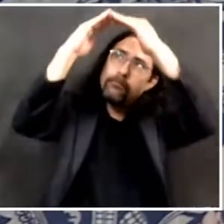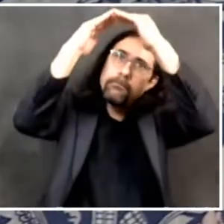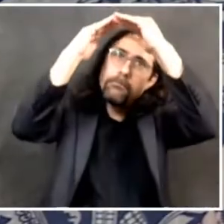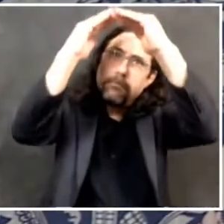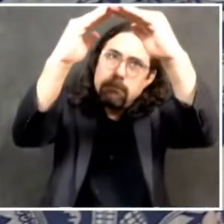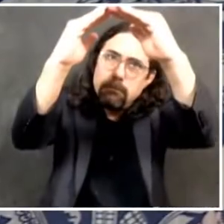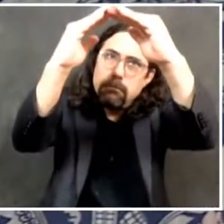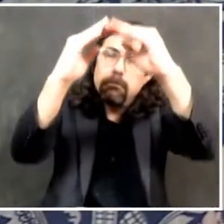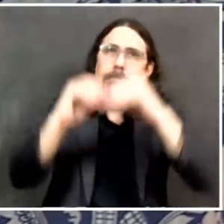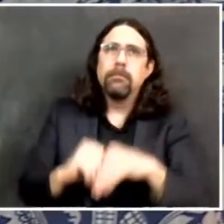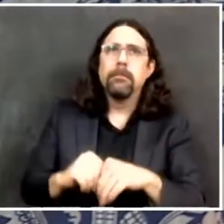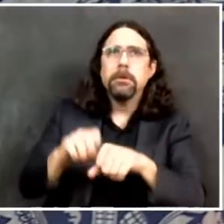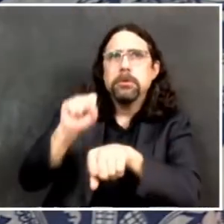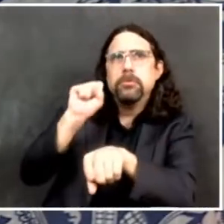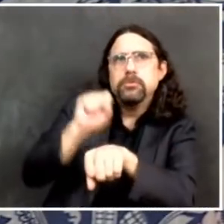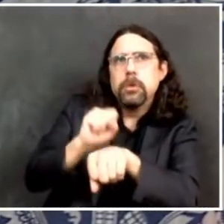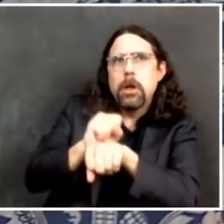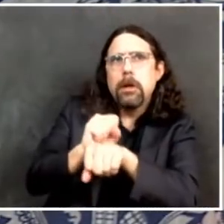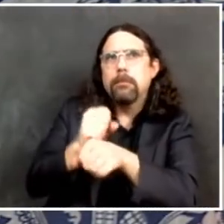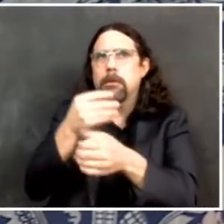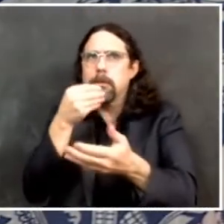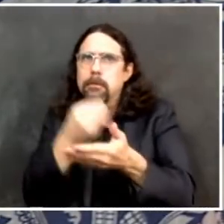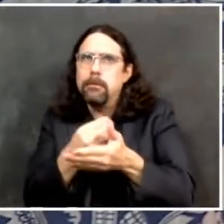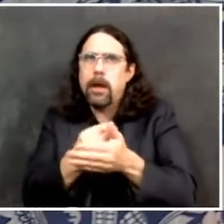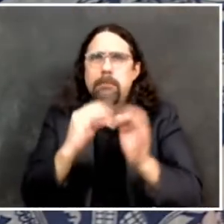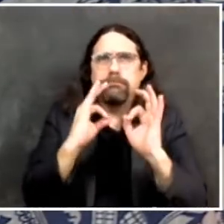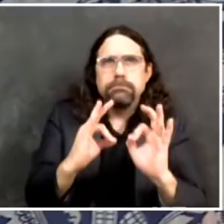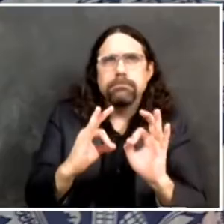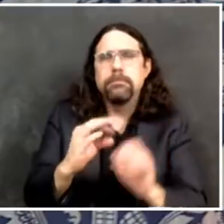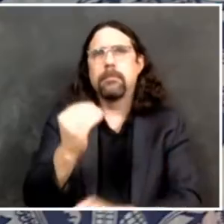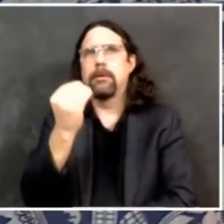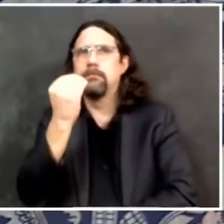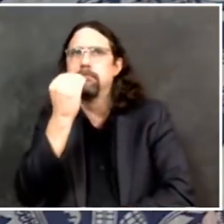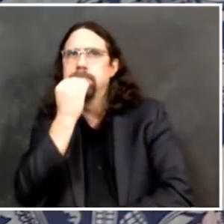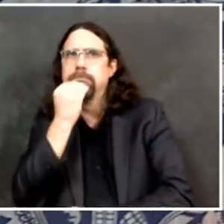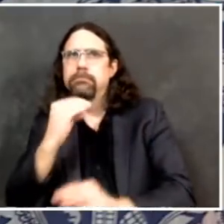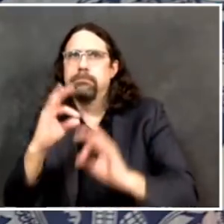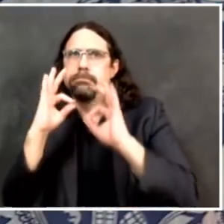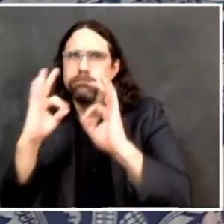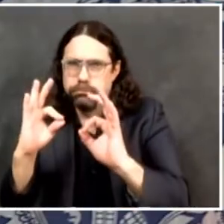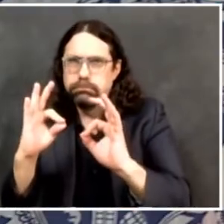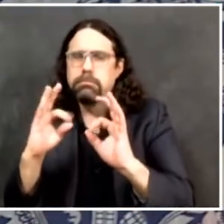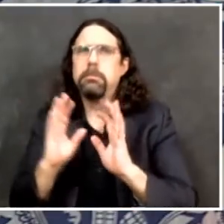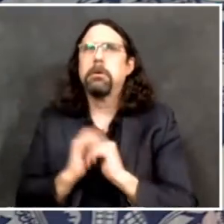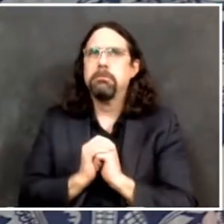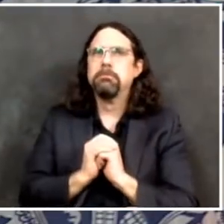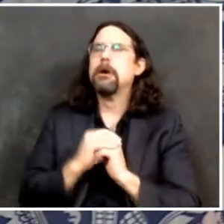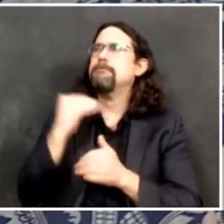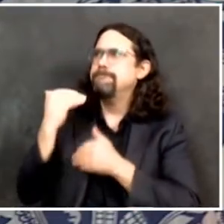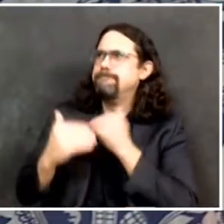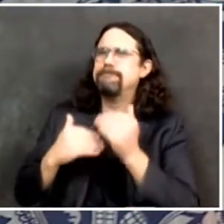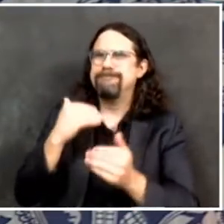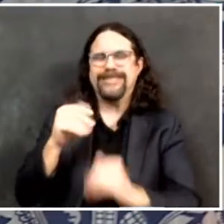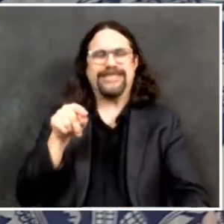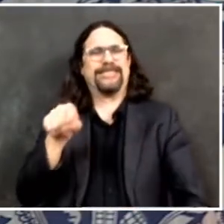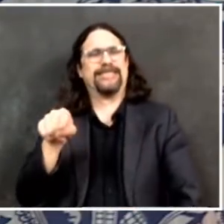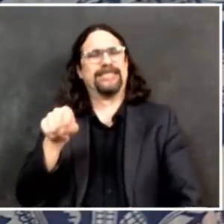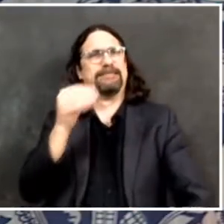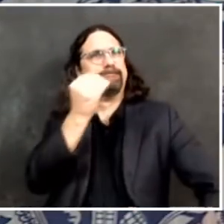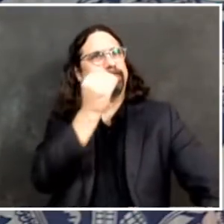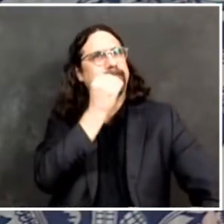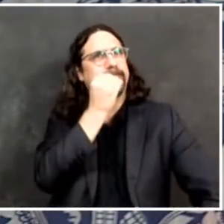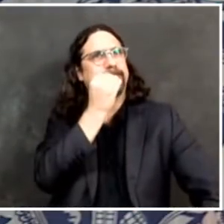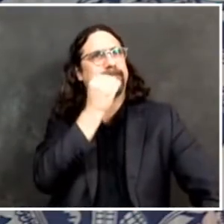that last point, because what is more fundamental than being able to put food on the table for your family? And